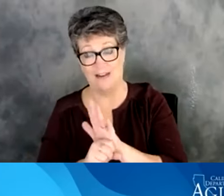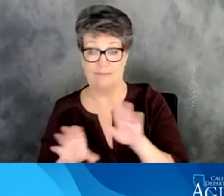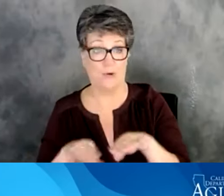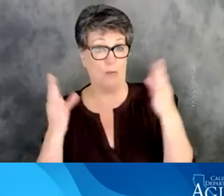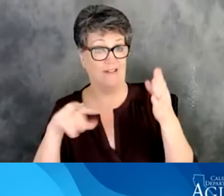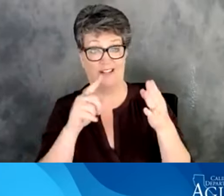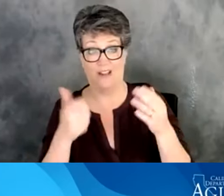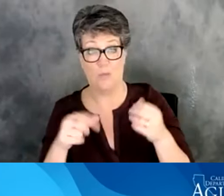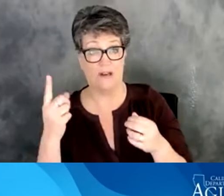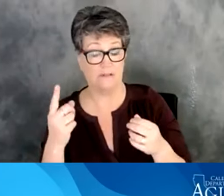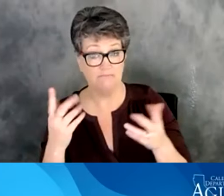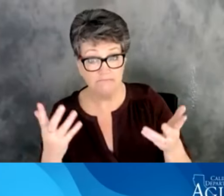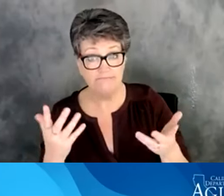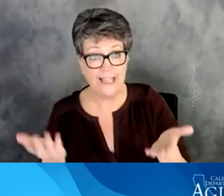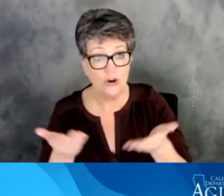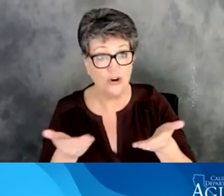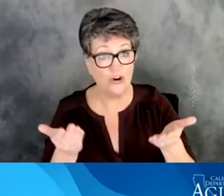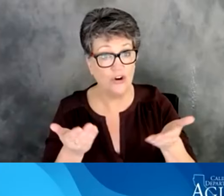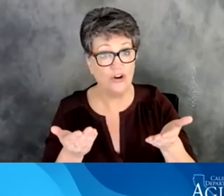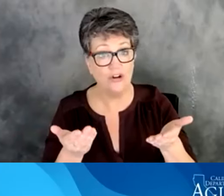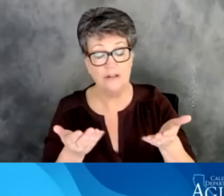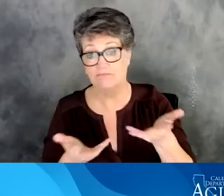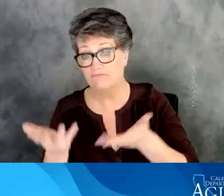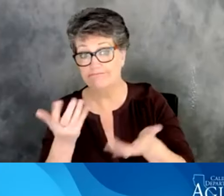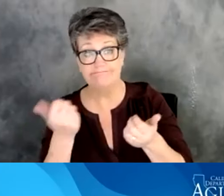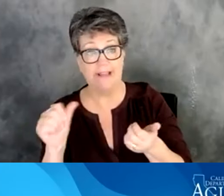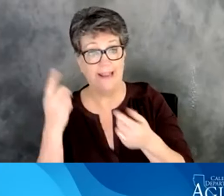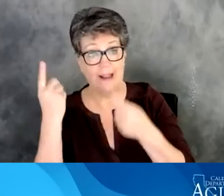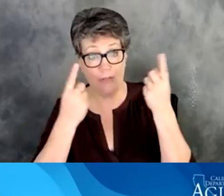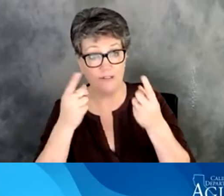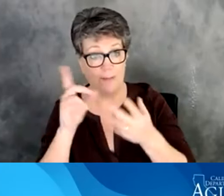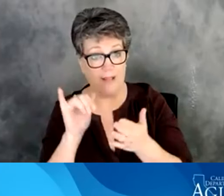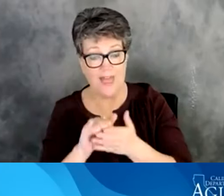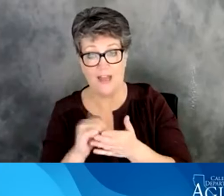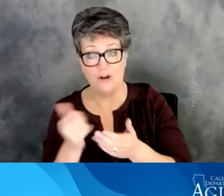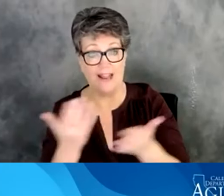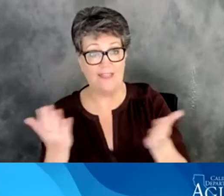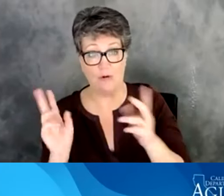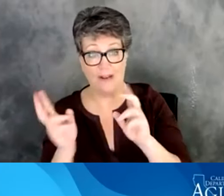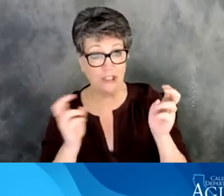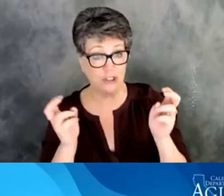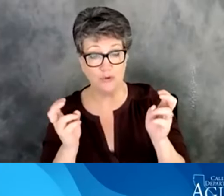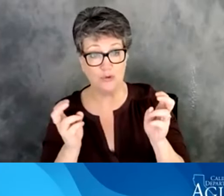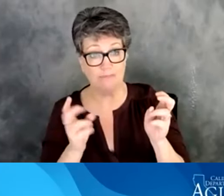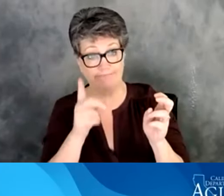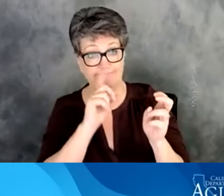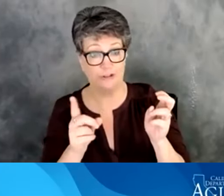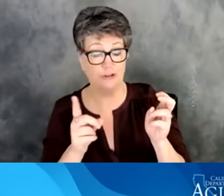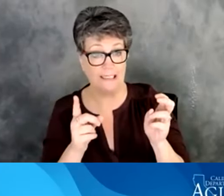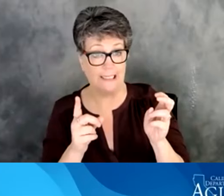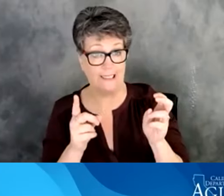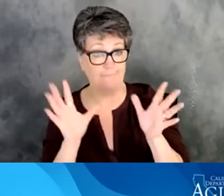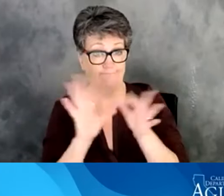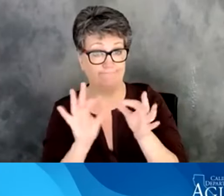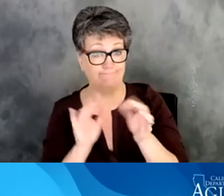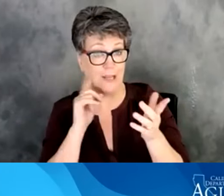there's anyone here, any thoughts about that or any issues, certainly want